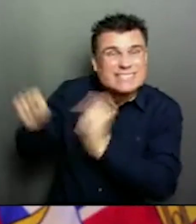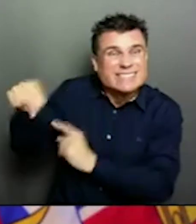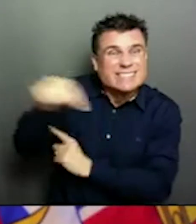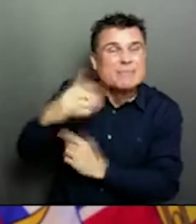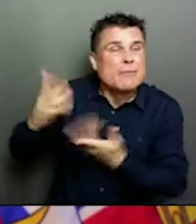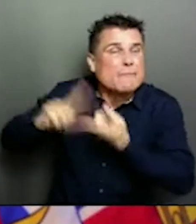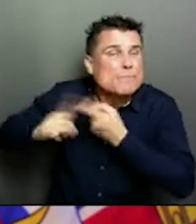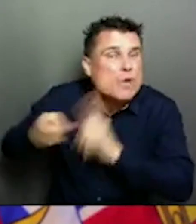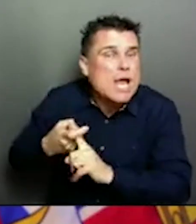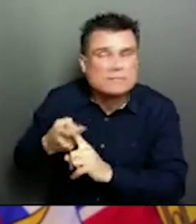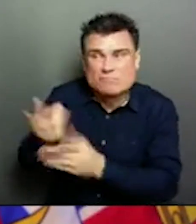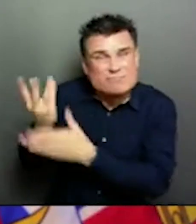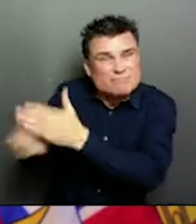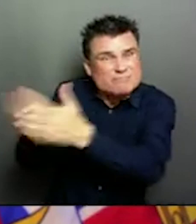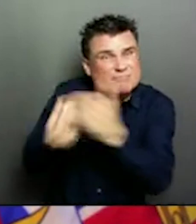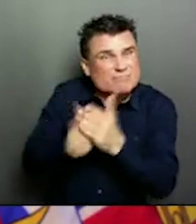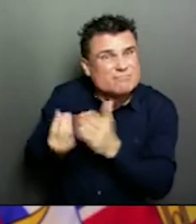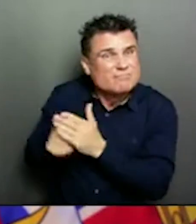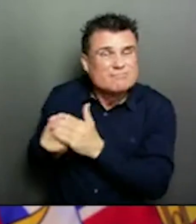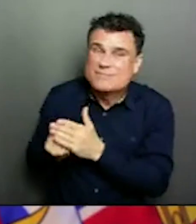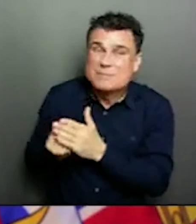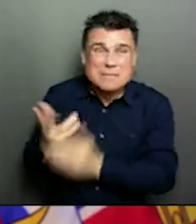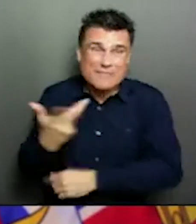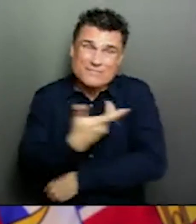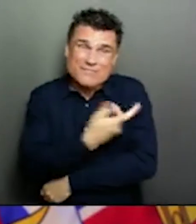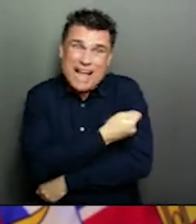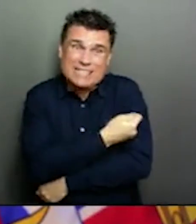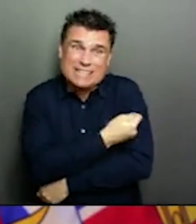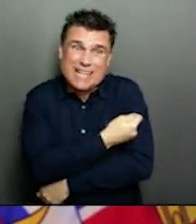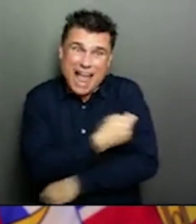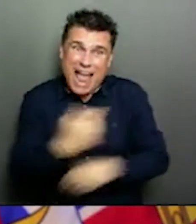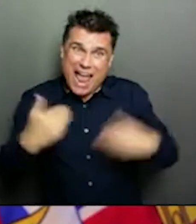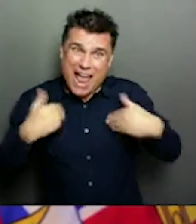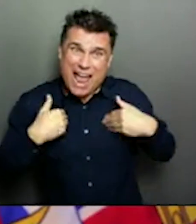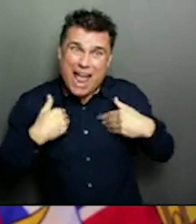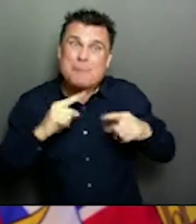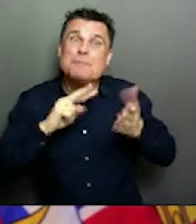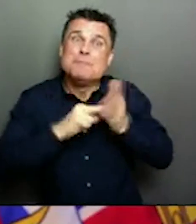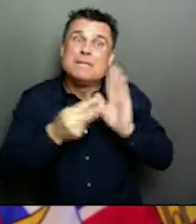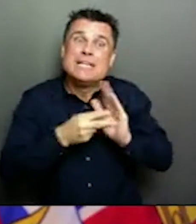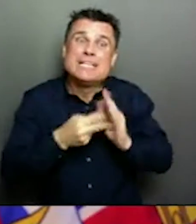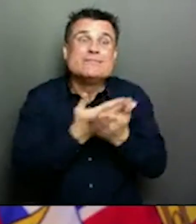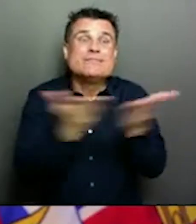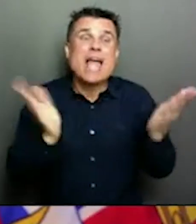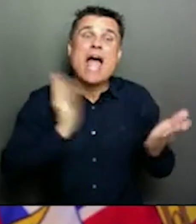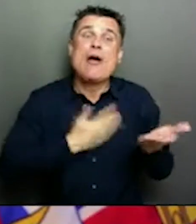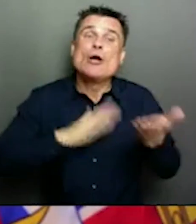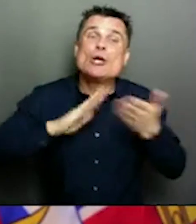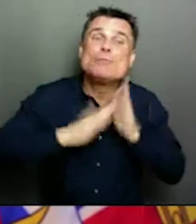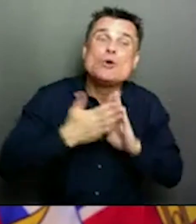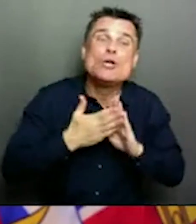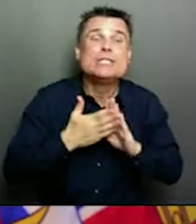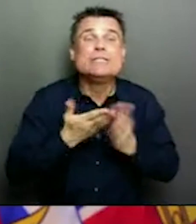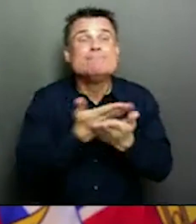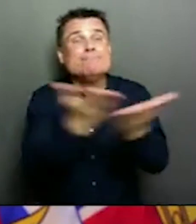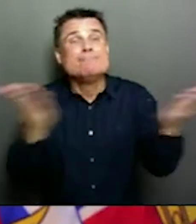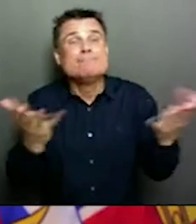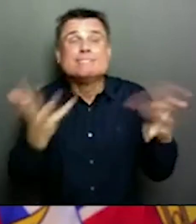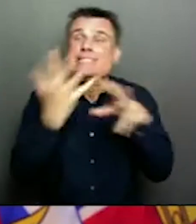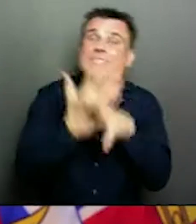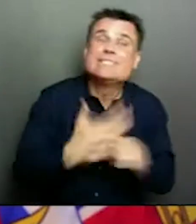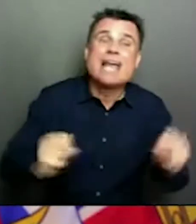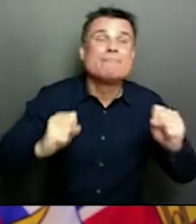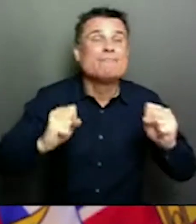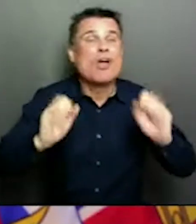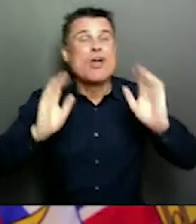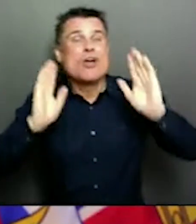our communities are all safe and protected from this virus. We don't want to fall back just as we're